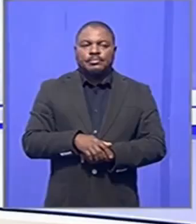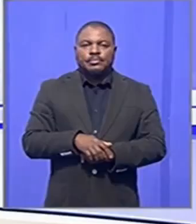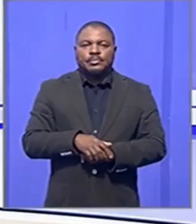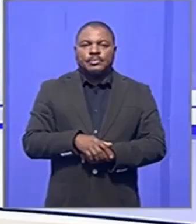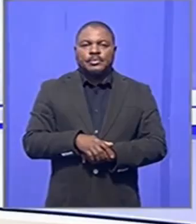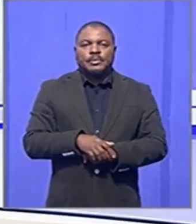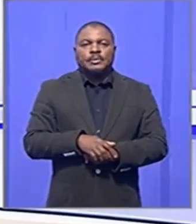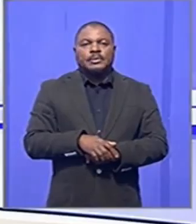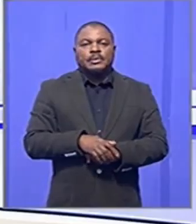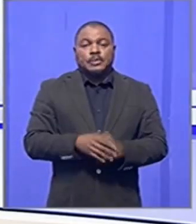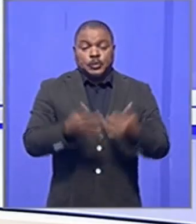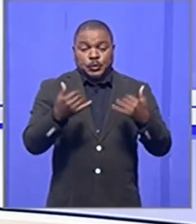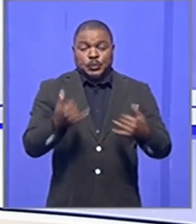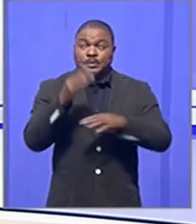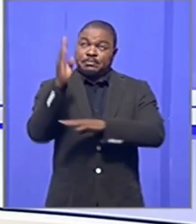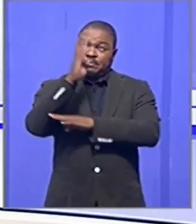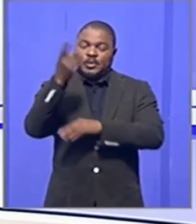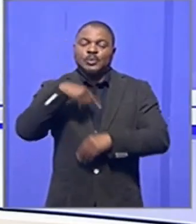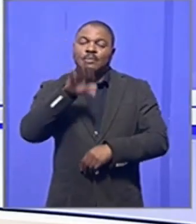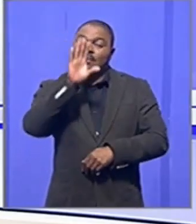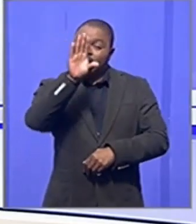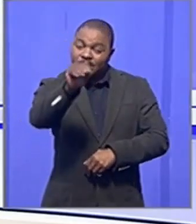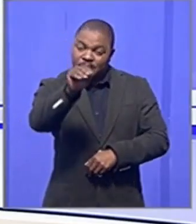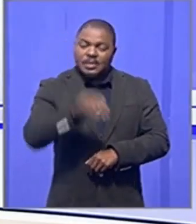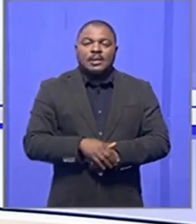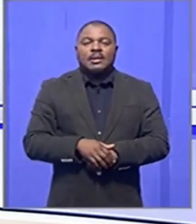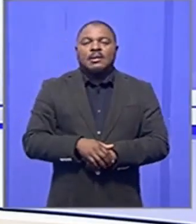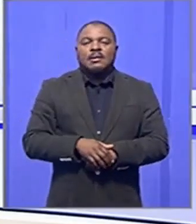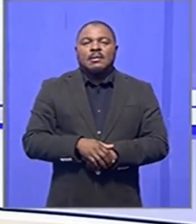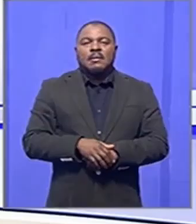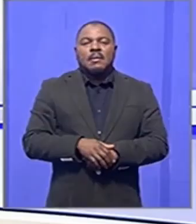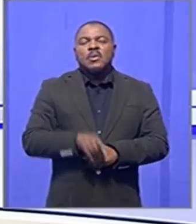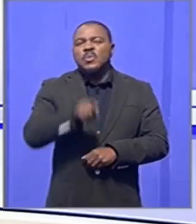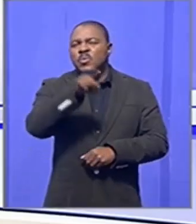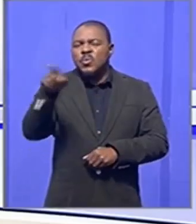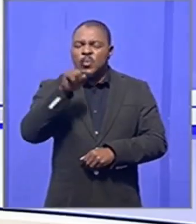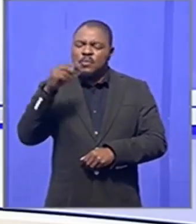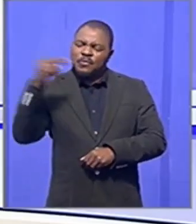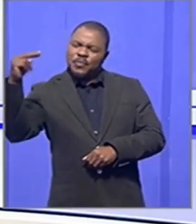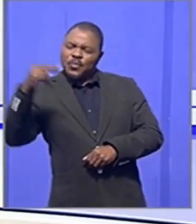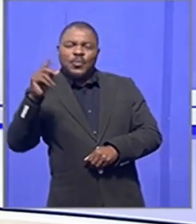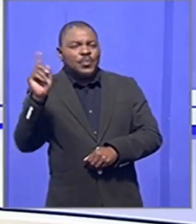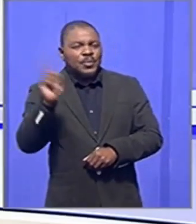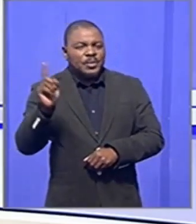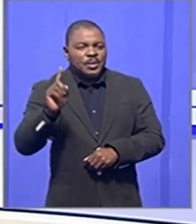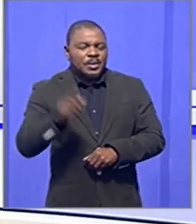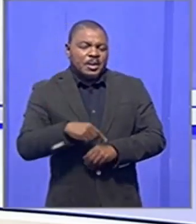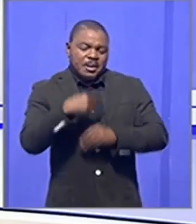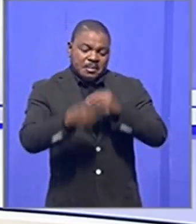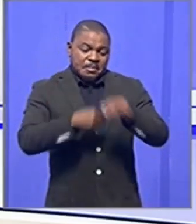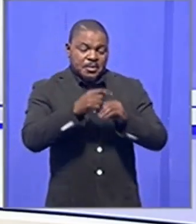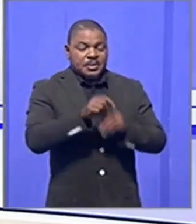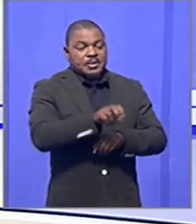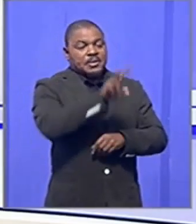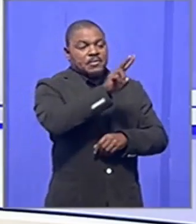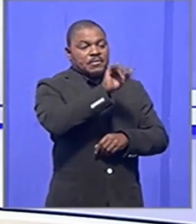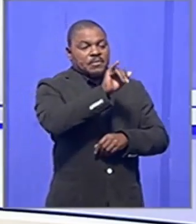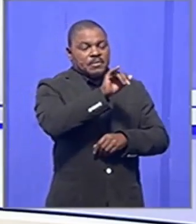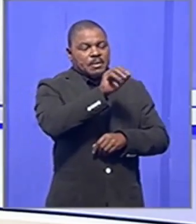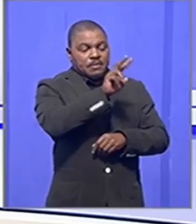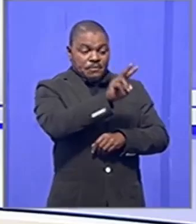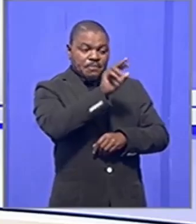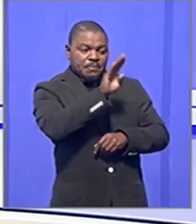Gomme go pijana re le botšišitša potšišo ya rena ra rena maikutlo a gago ba lena ke afe go dikutullo tšeo di sa